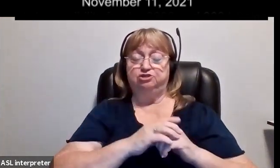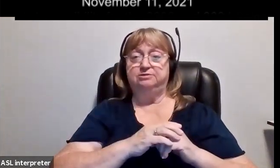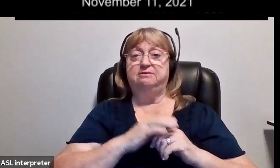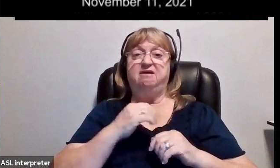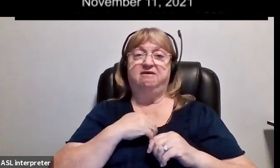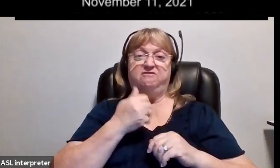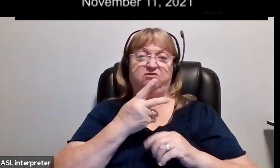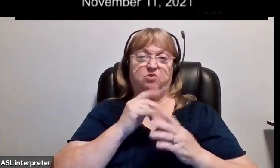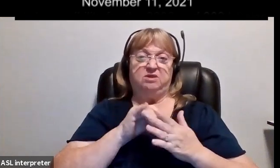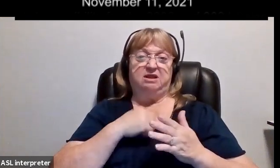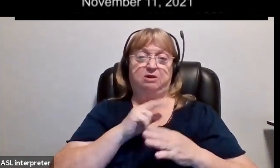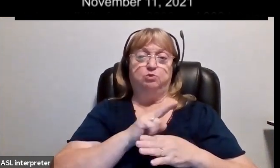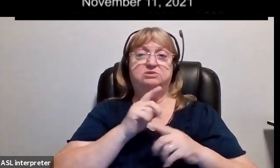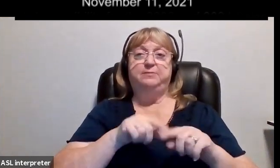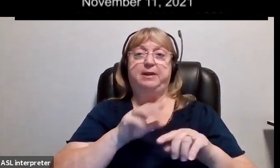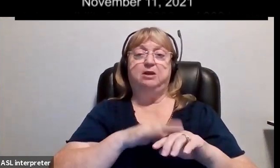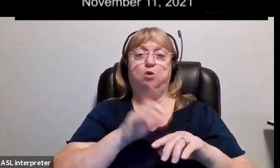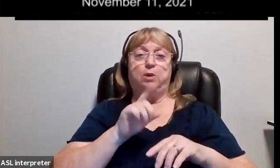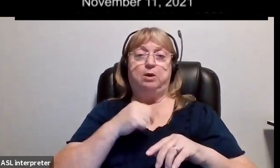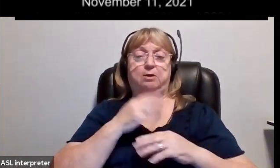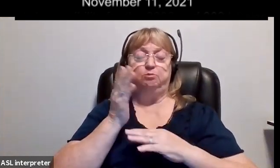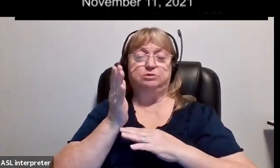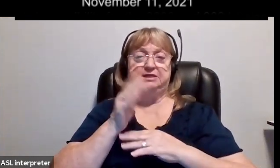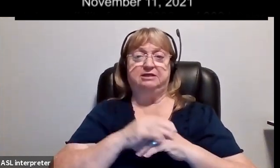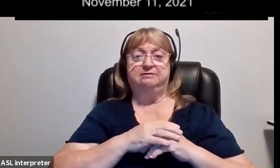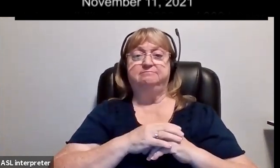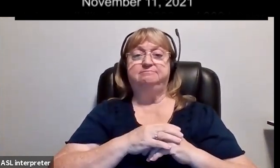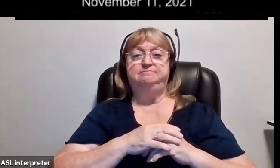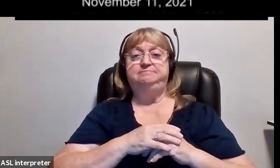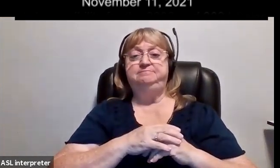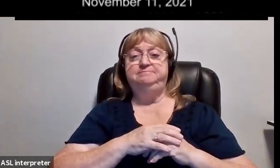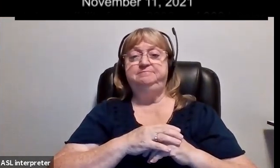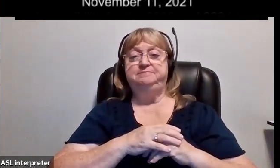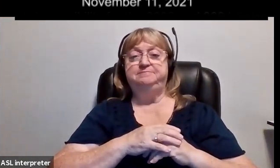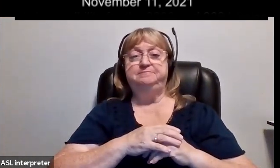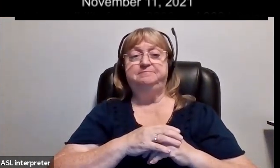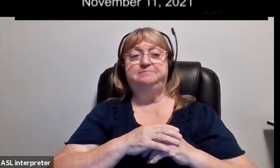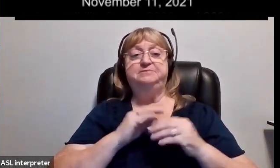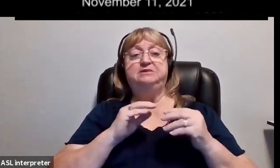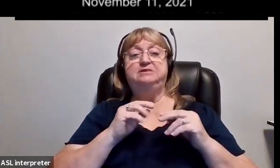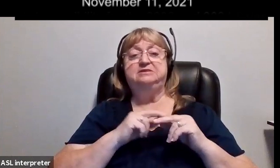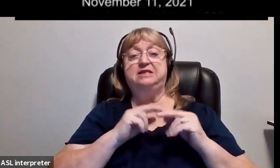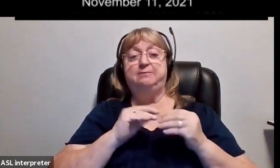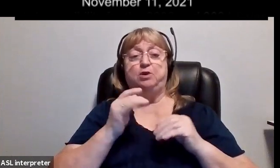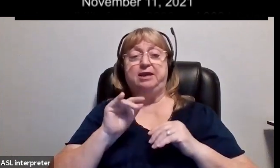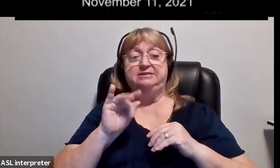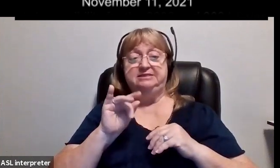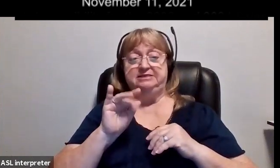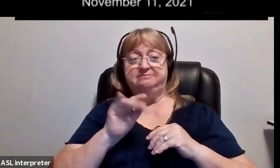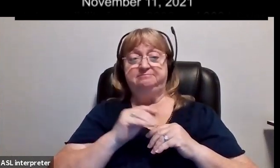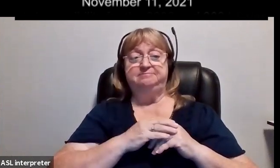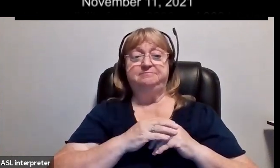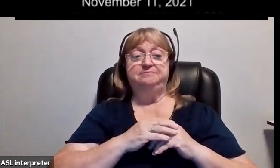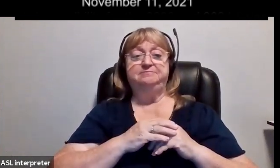I use depending upon where I'm presenting. Okay. Slide number 18. So